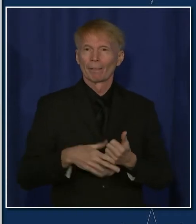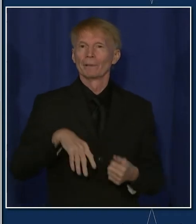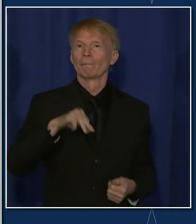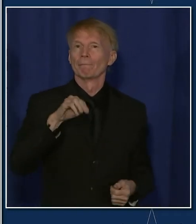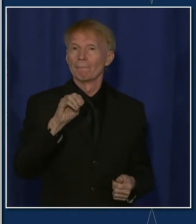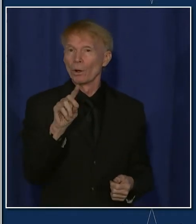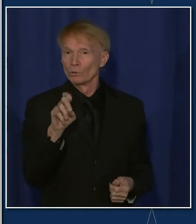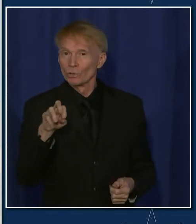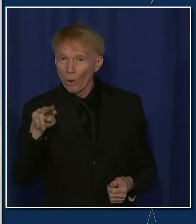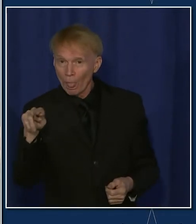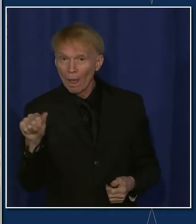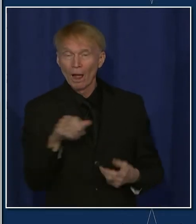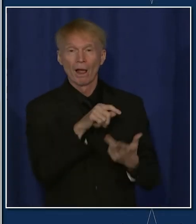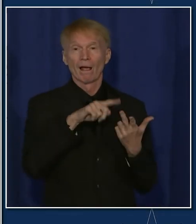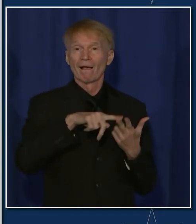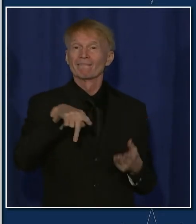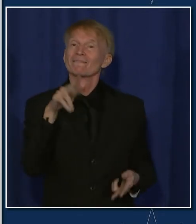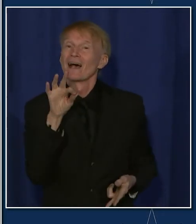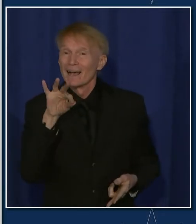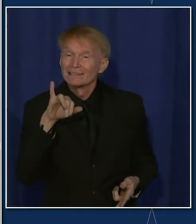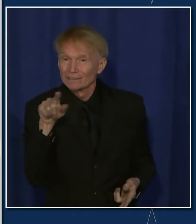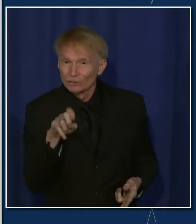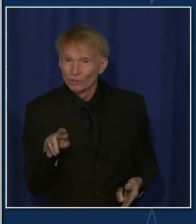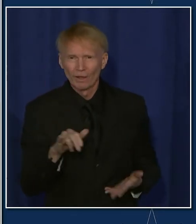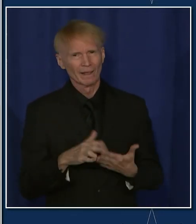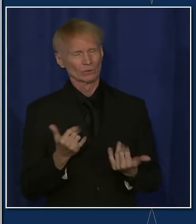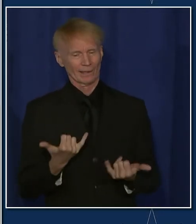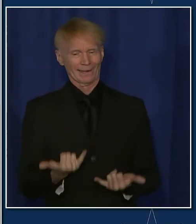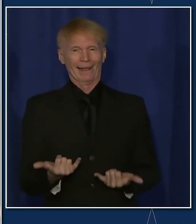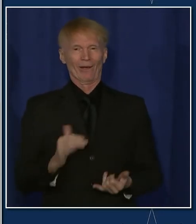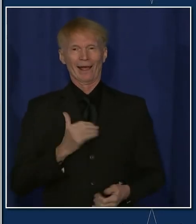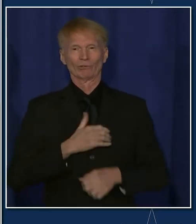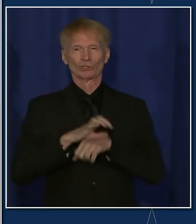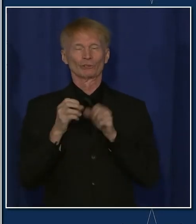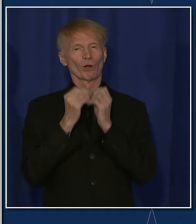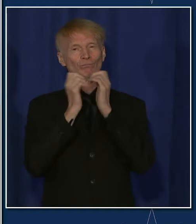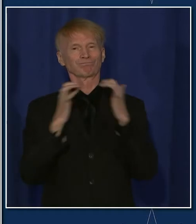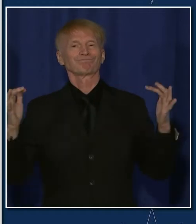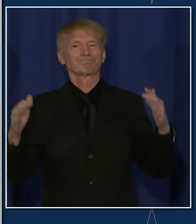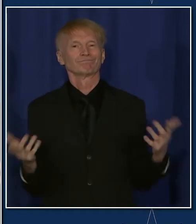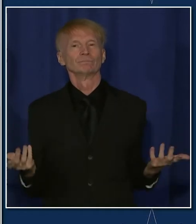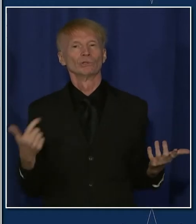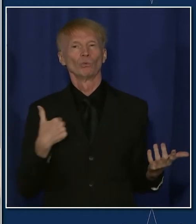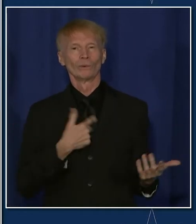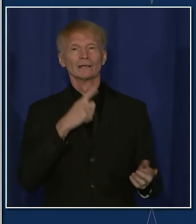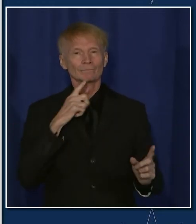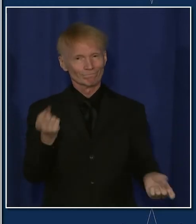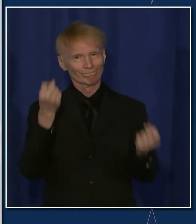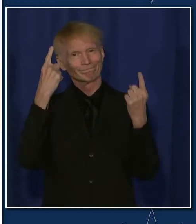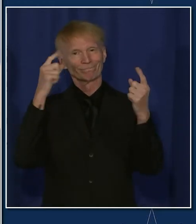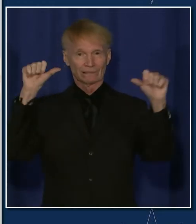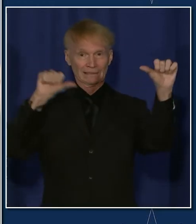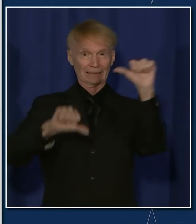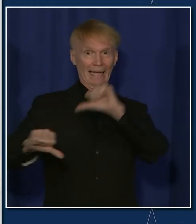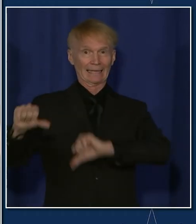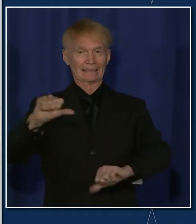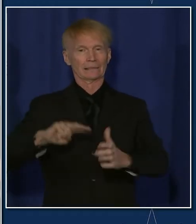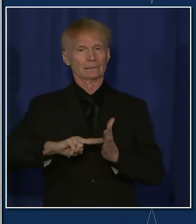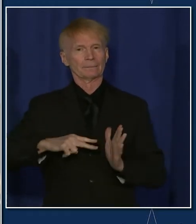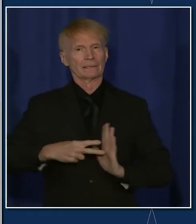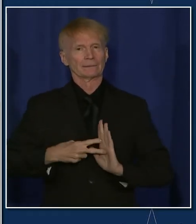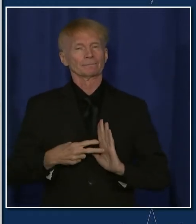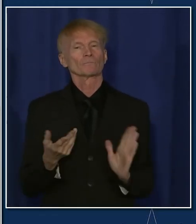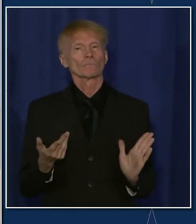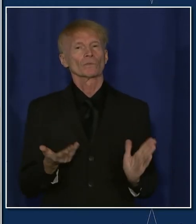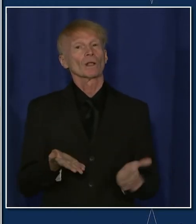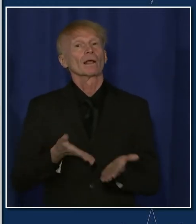why, again, we have more freedom in our church, because we understand the science. Again,